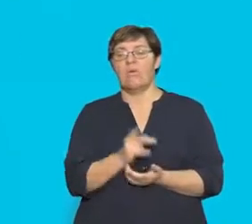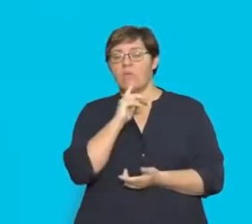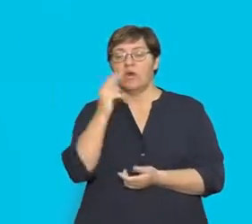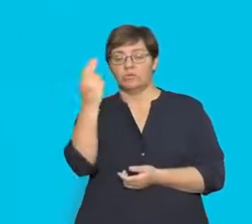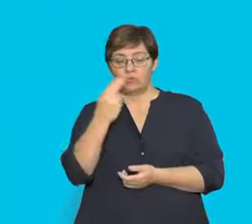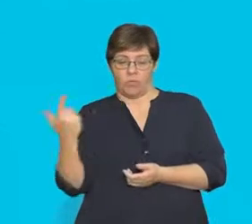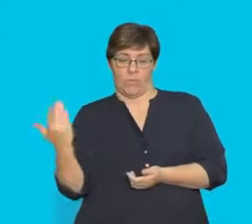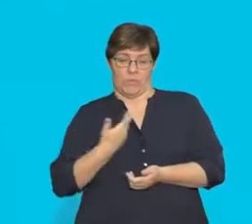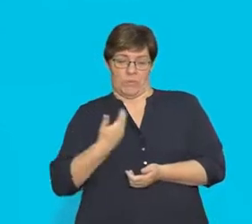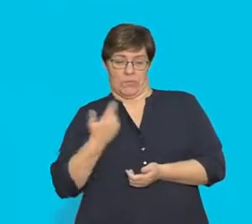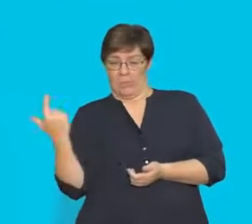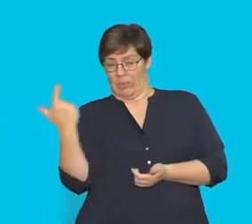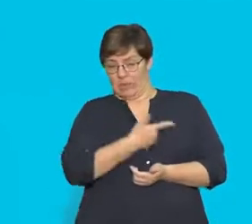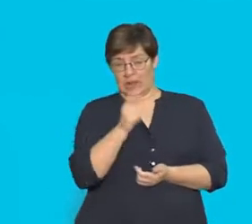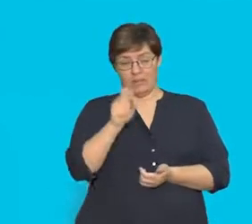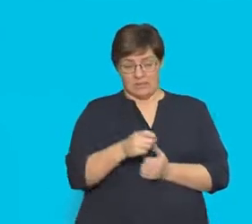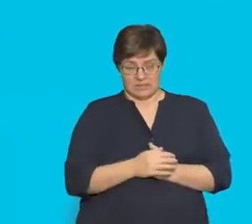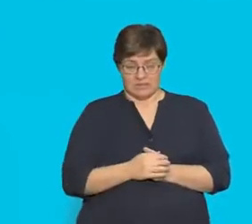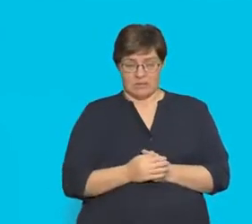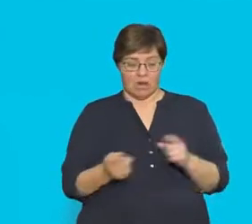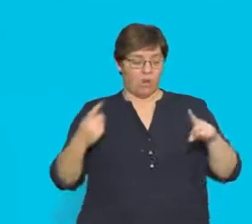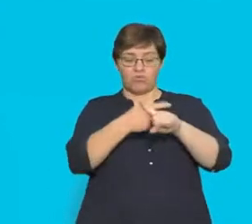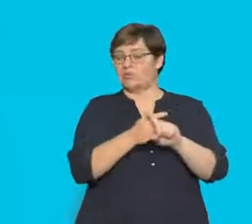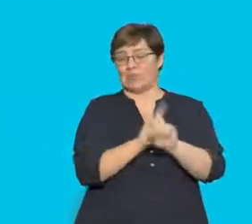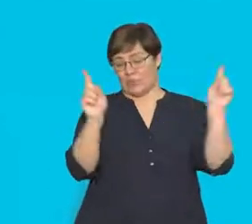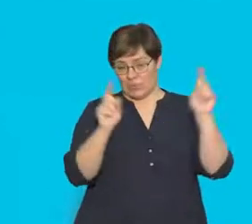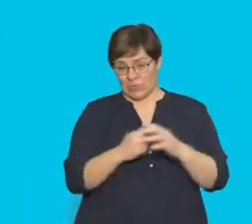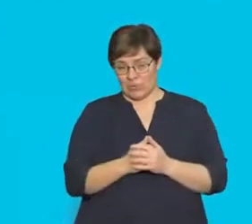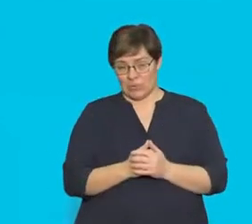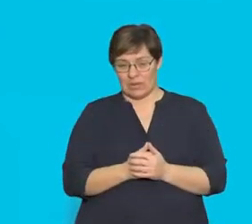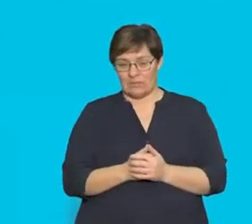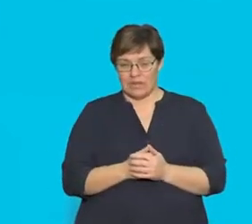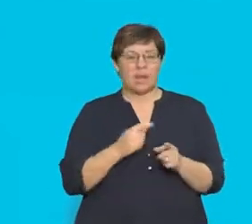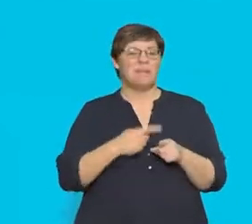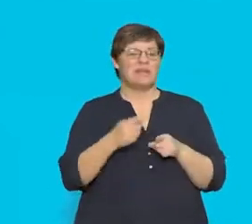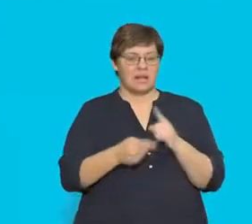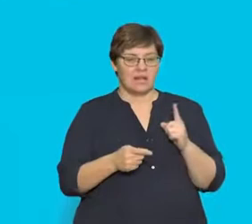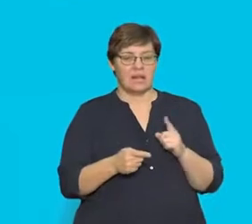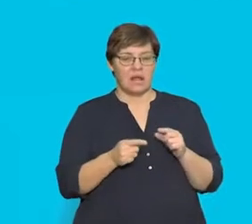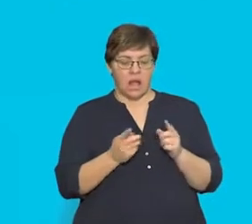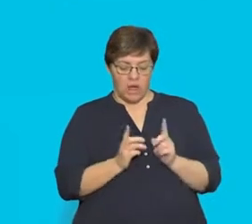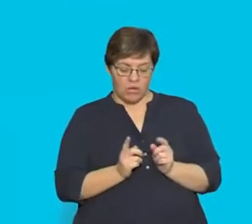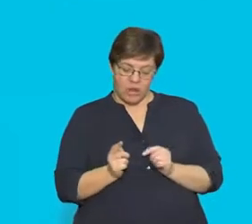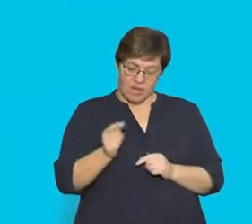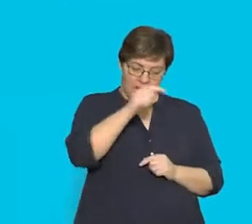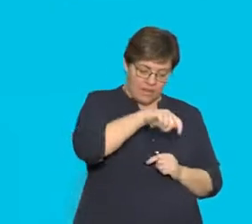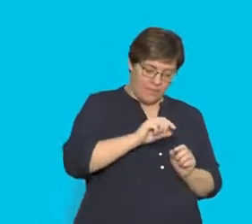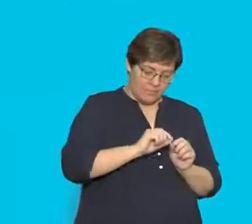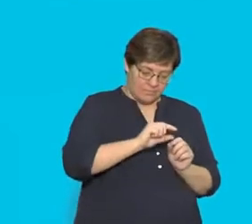should be drawn quite neatly and they shouldn't overlap. You usually draw them in pencil. They mustn't cross each other. They